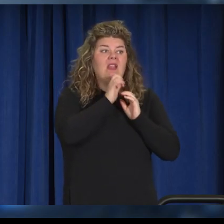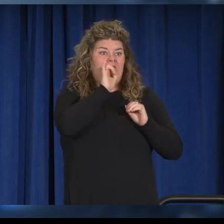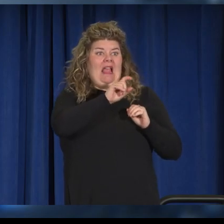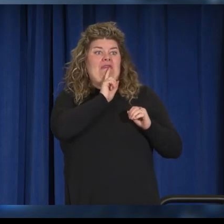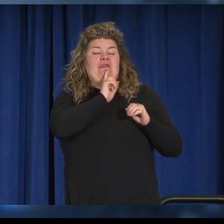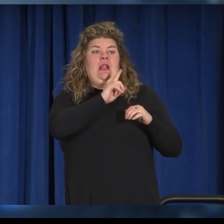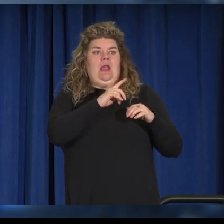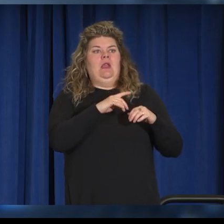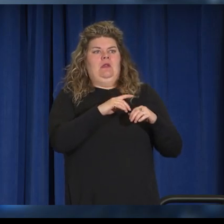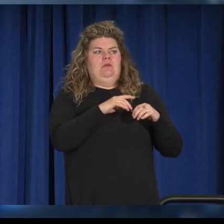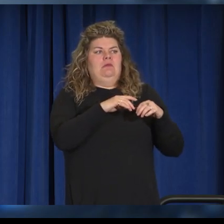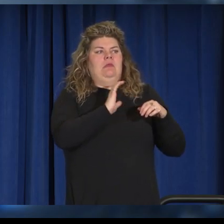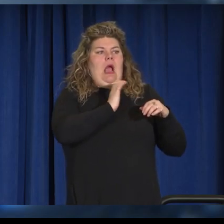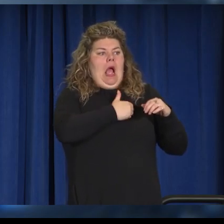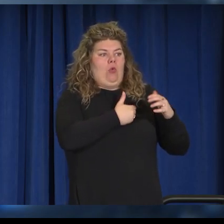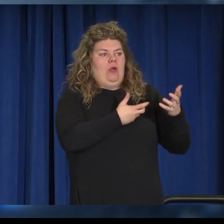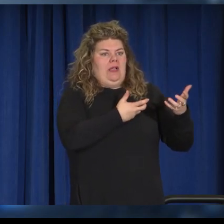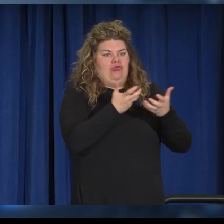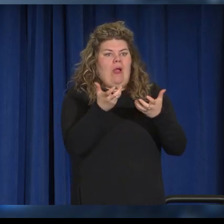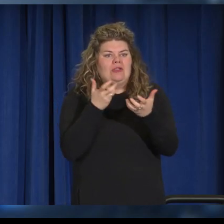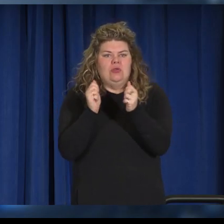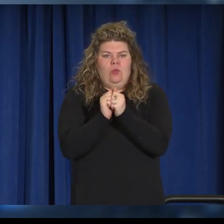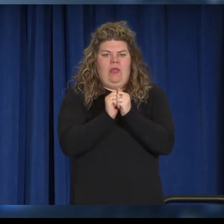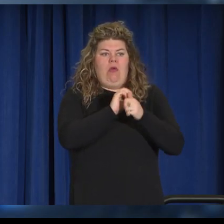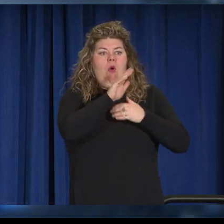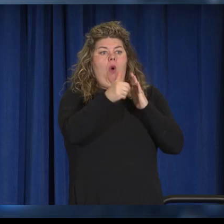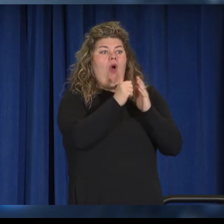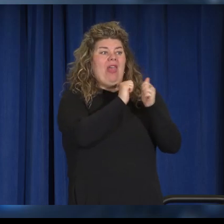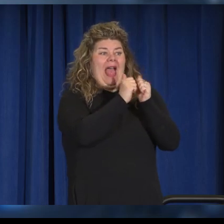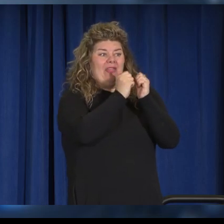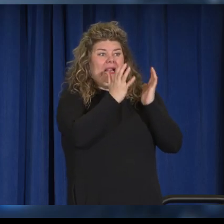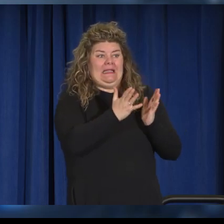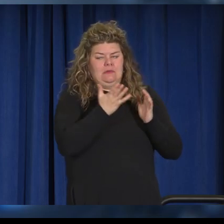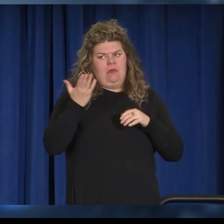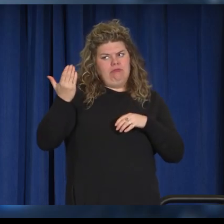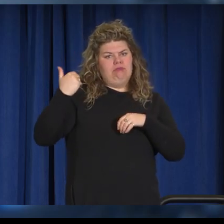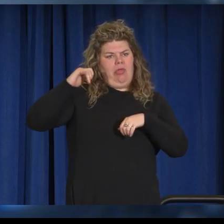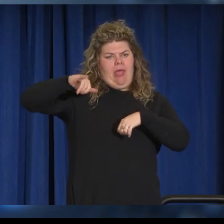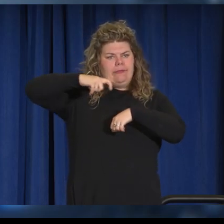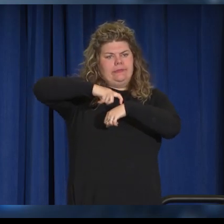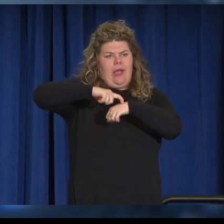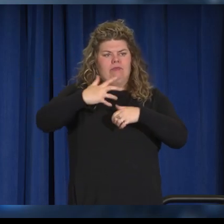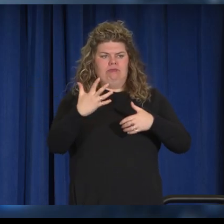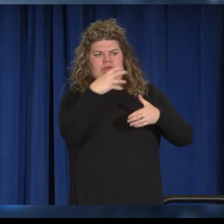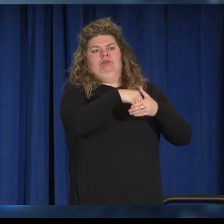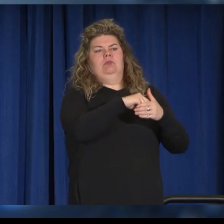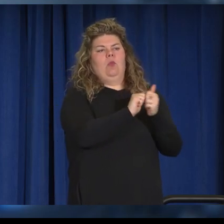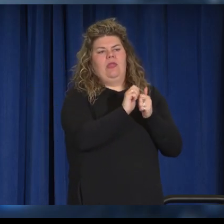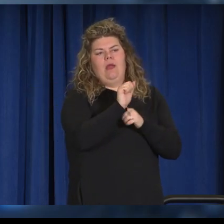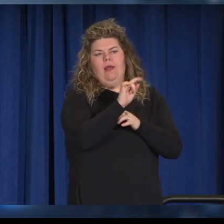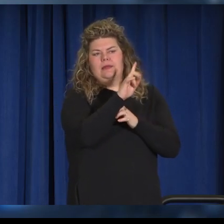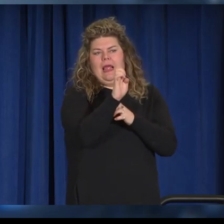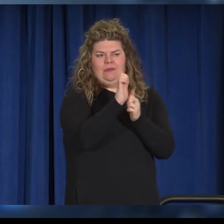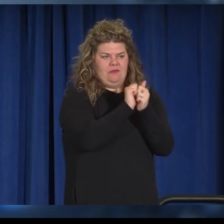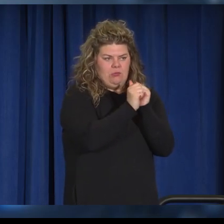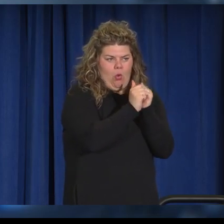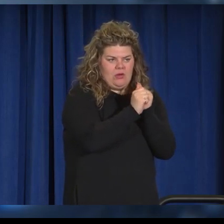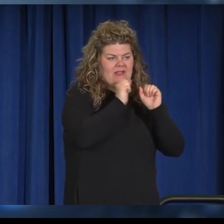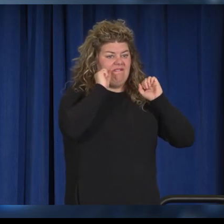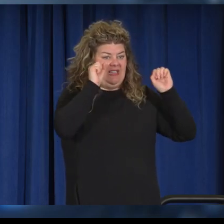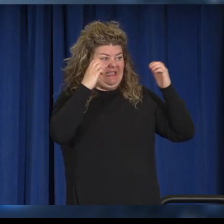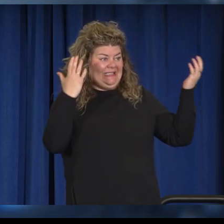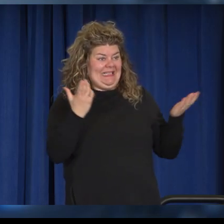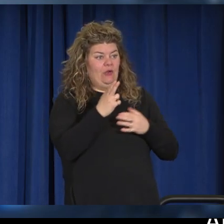from our interactions with the athletes that did, at the time, participate in adaptive sports and fitness